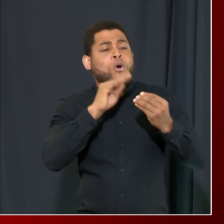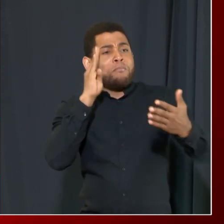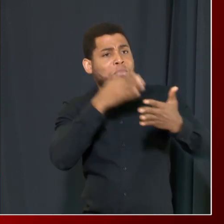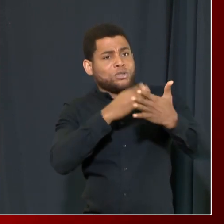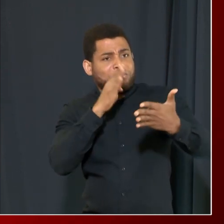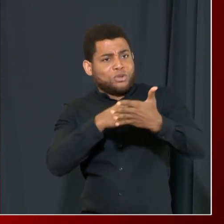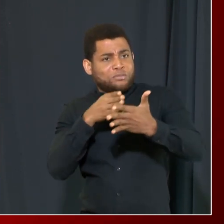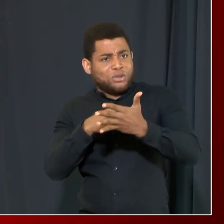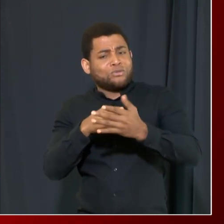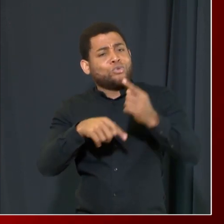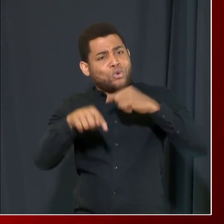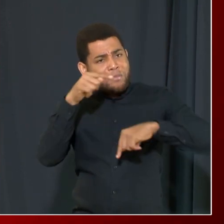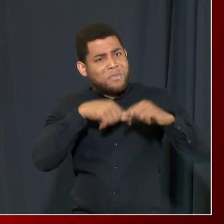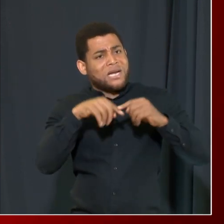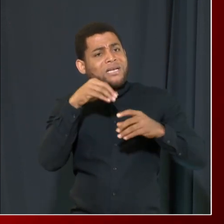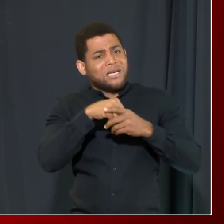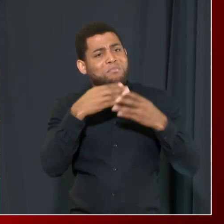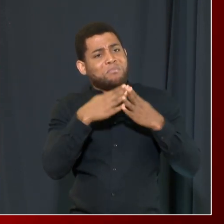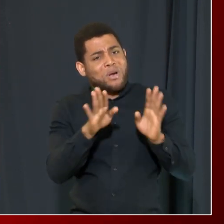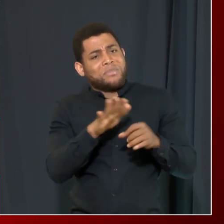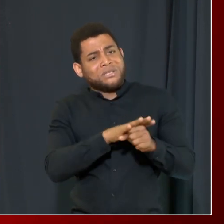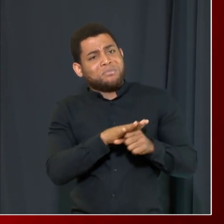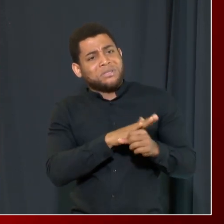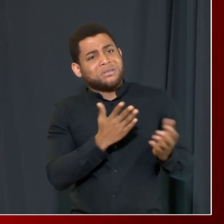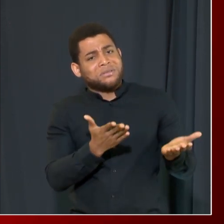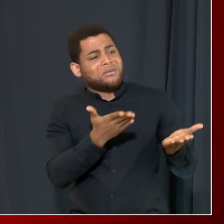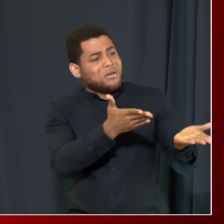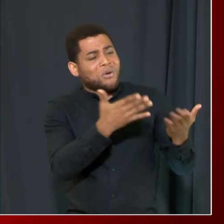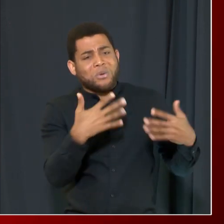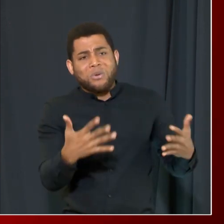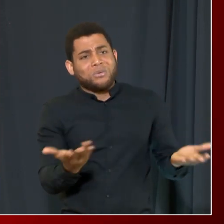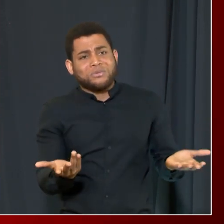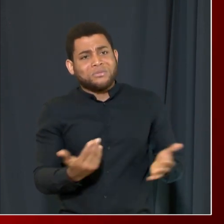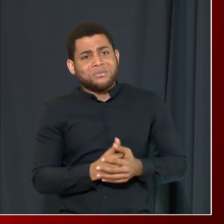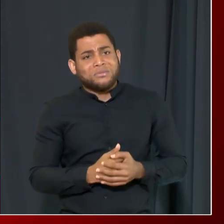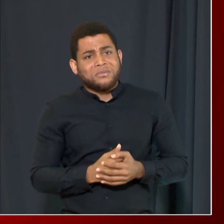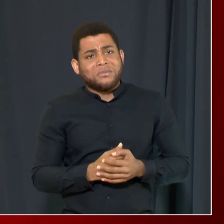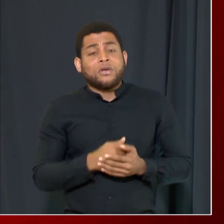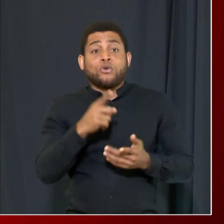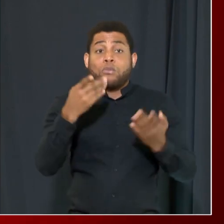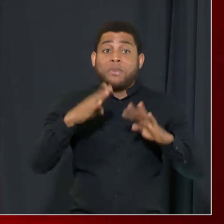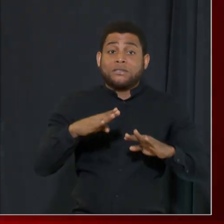It is in the public space. Thank you. You bet. Thank you, everybody.